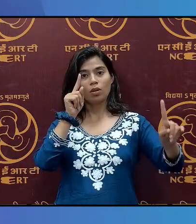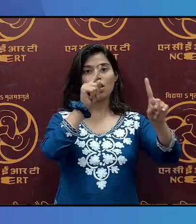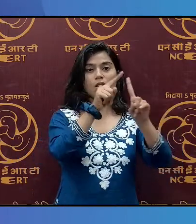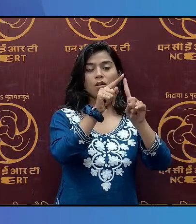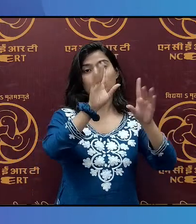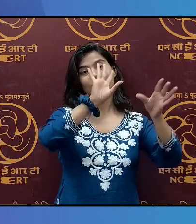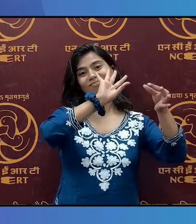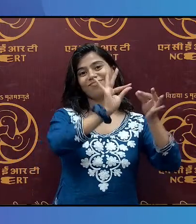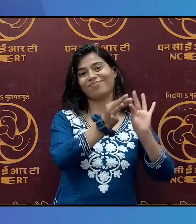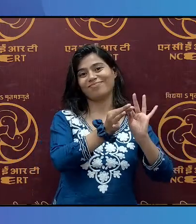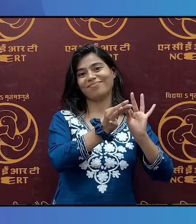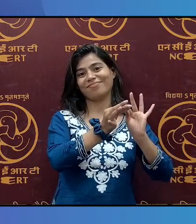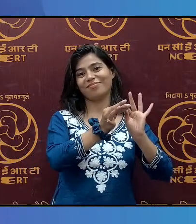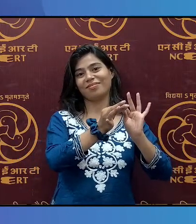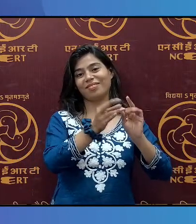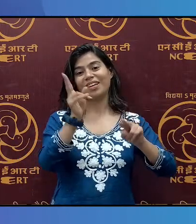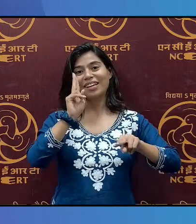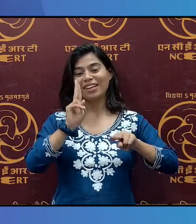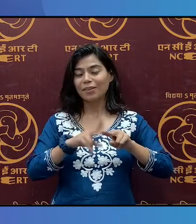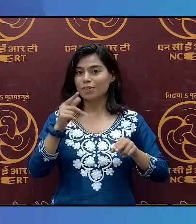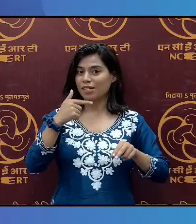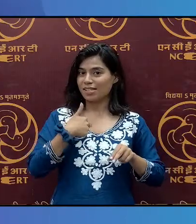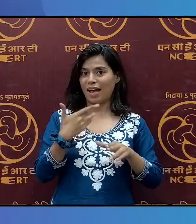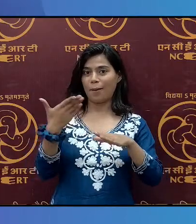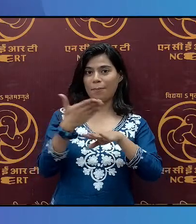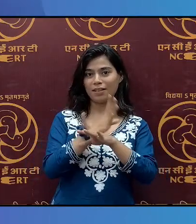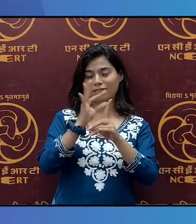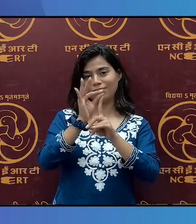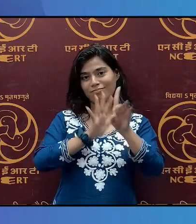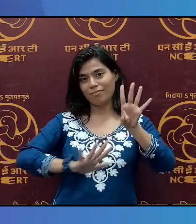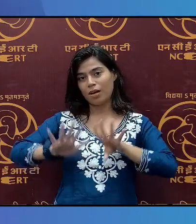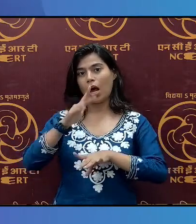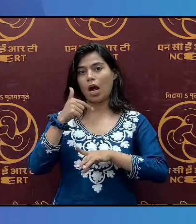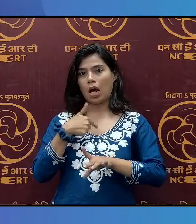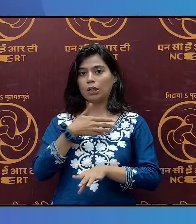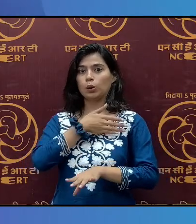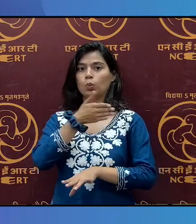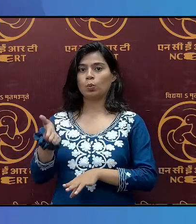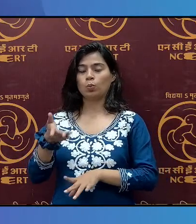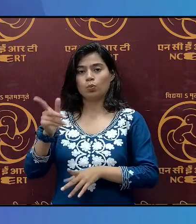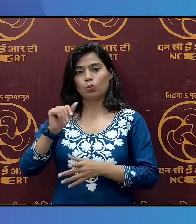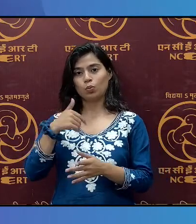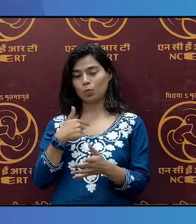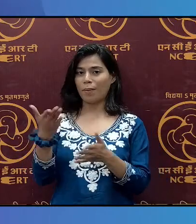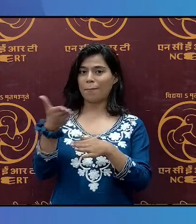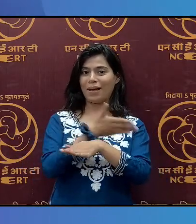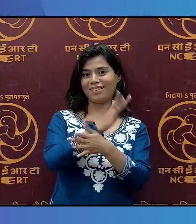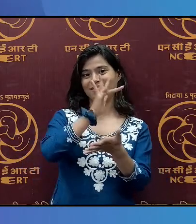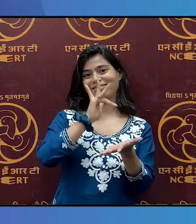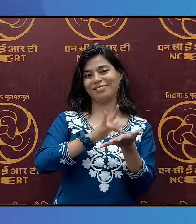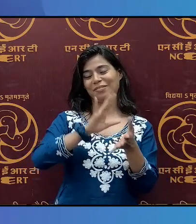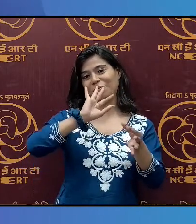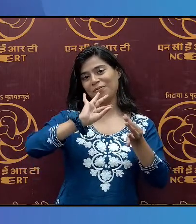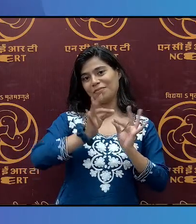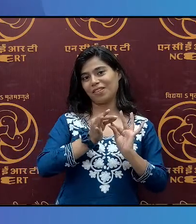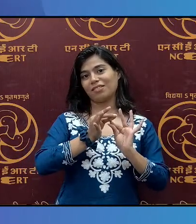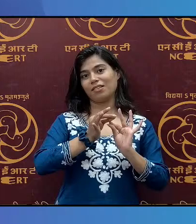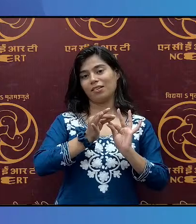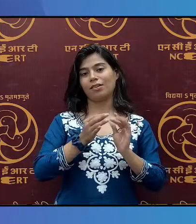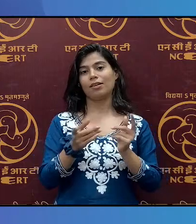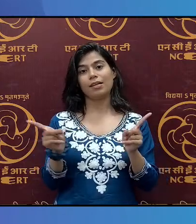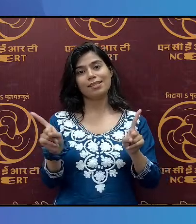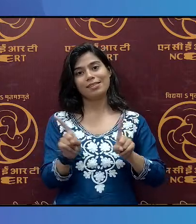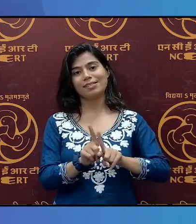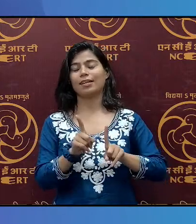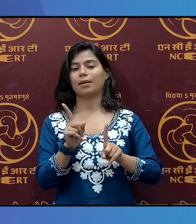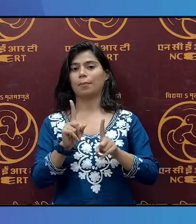your destination and reaching it in a more meaningful and safer manner. So it is in that perspective we try to look at the goal. So if you